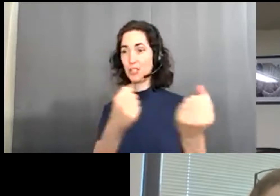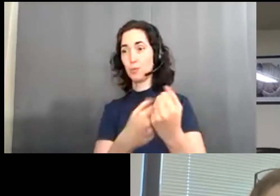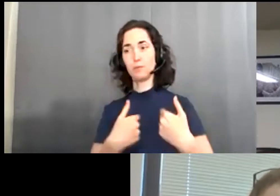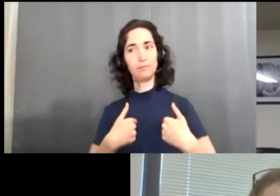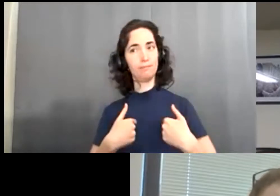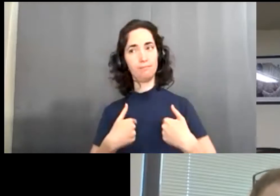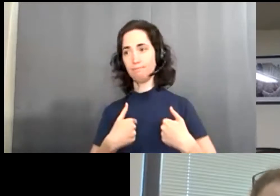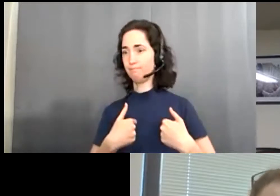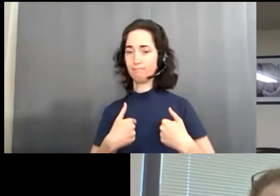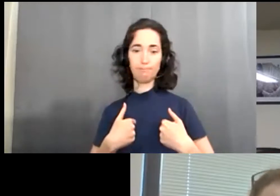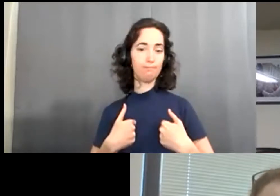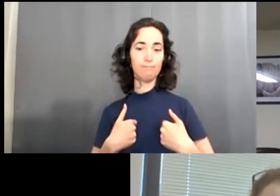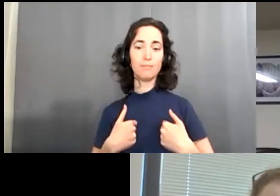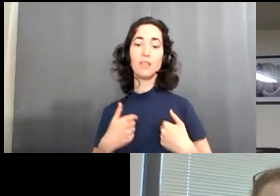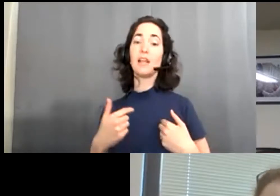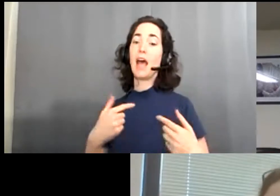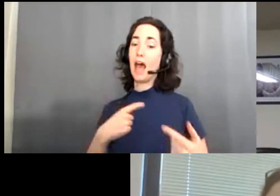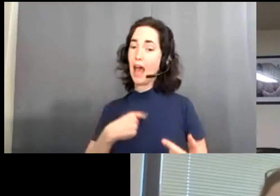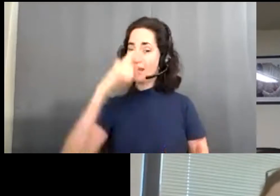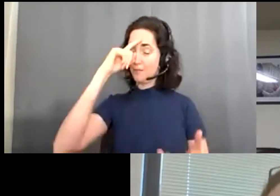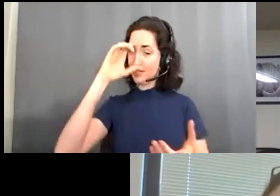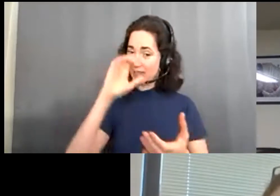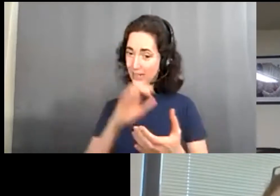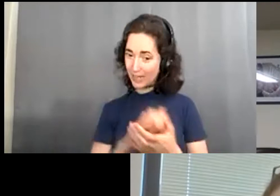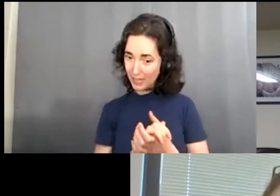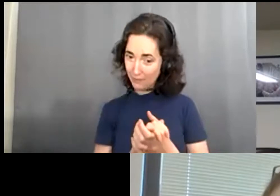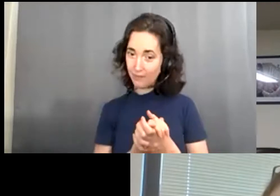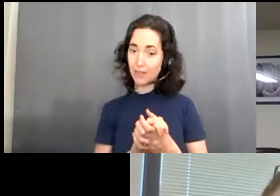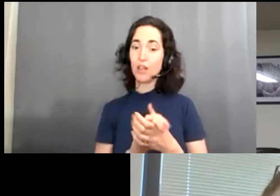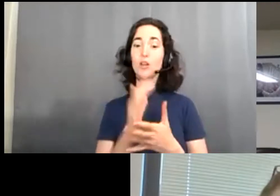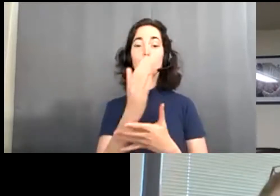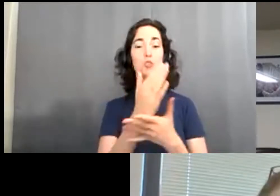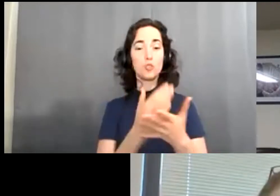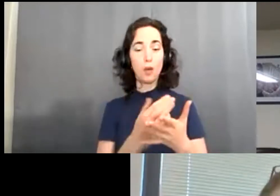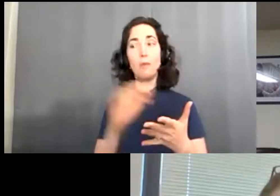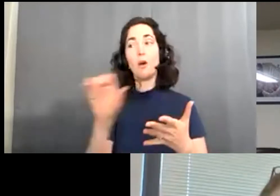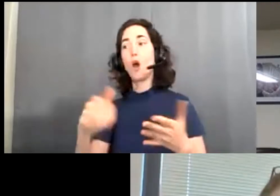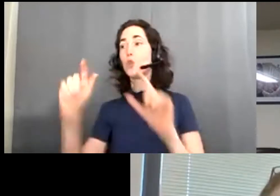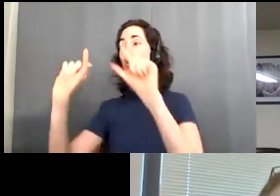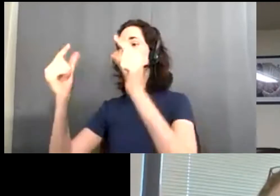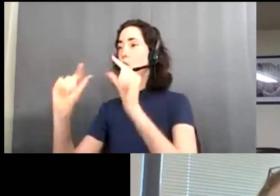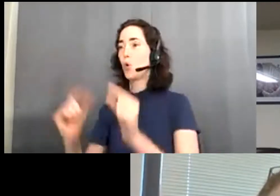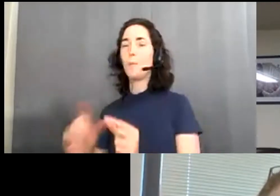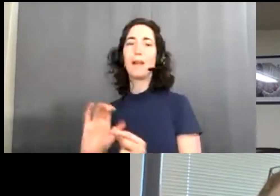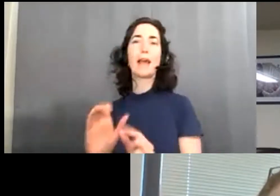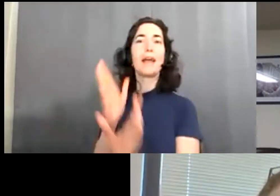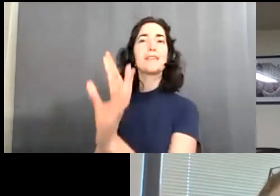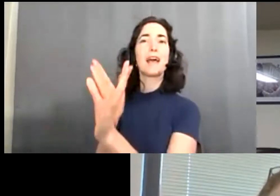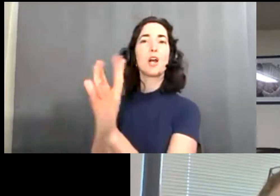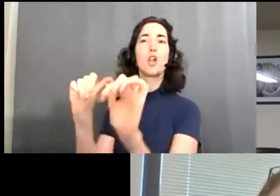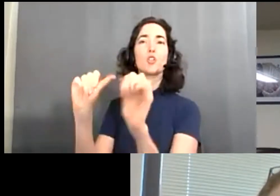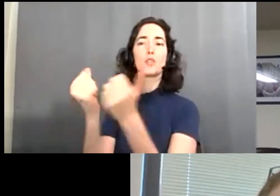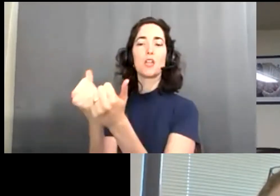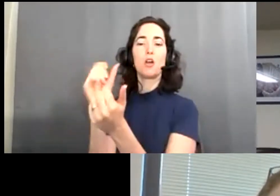very least. And I believe that some of the other groups, like the psychological